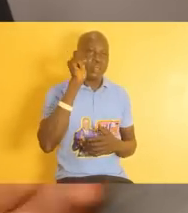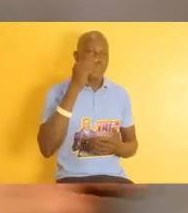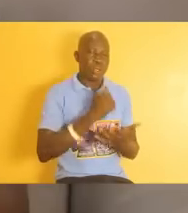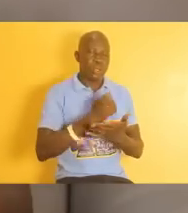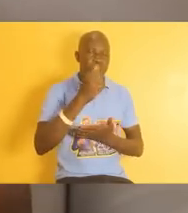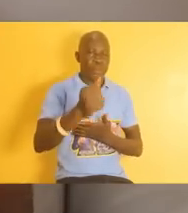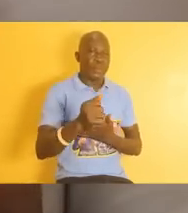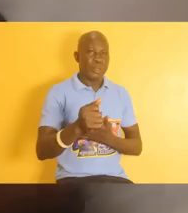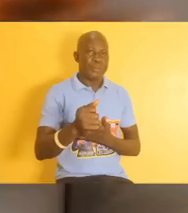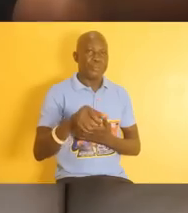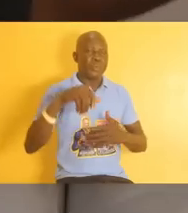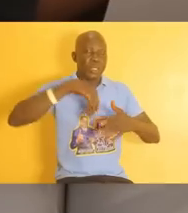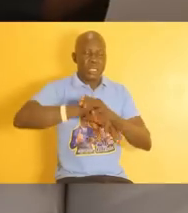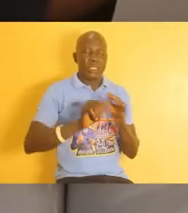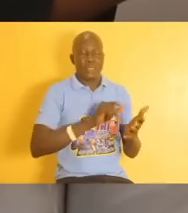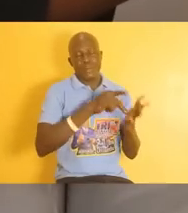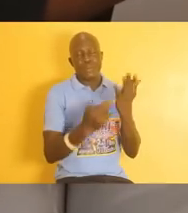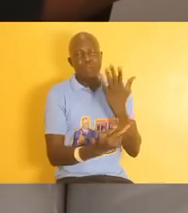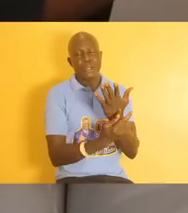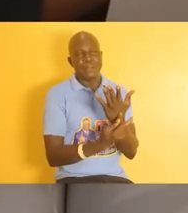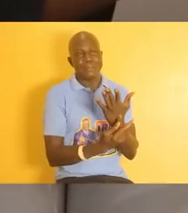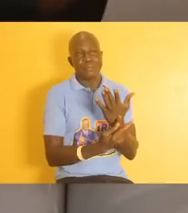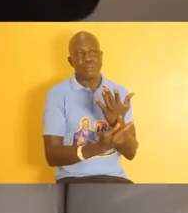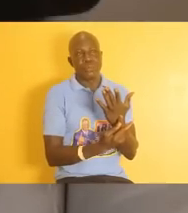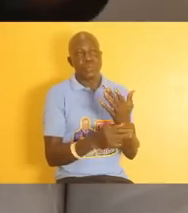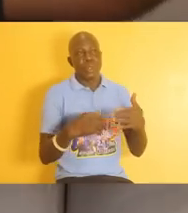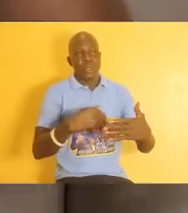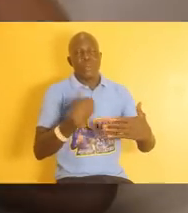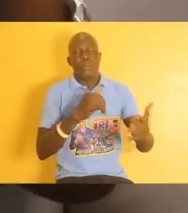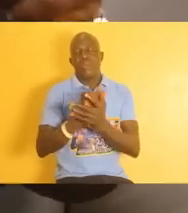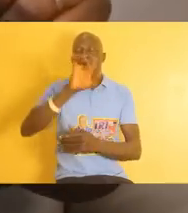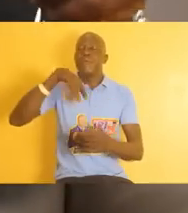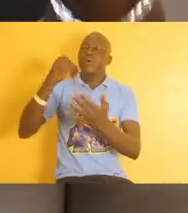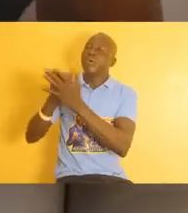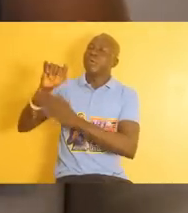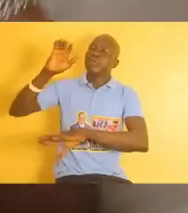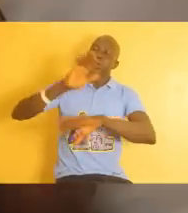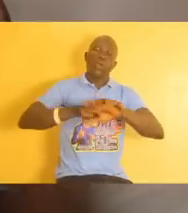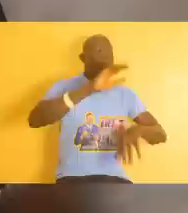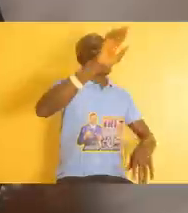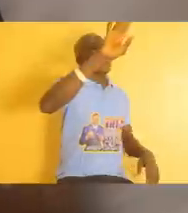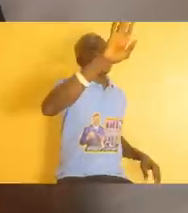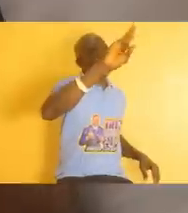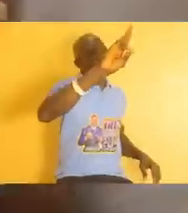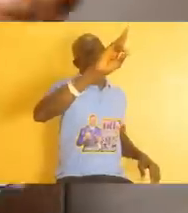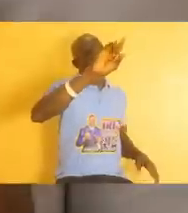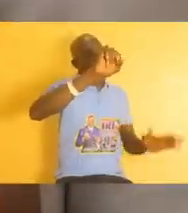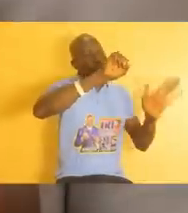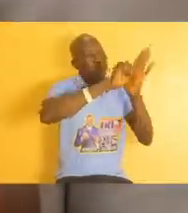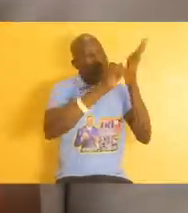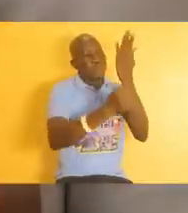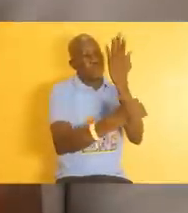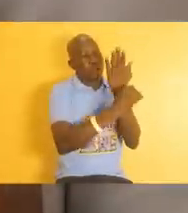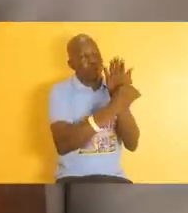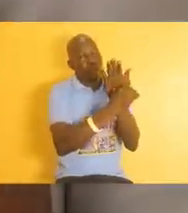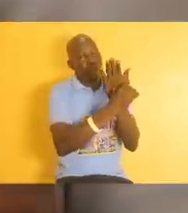have testimony. Nenu ipade yi. In this program. Ko to di pe o ma di on the 17th of September. Before I should